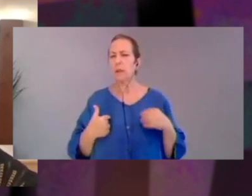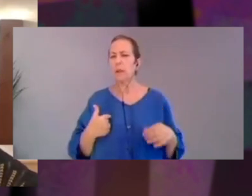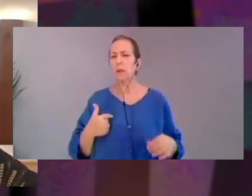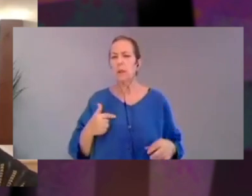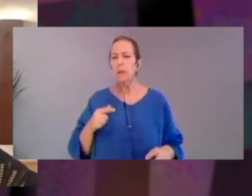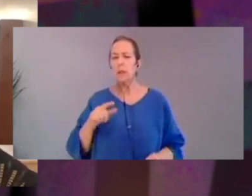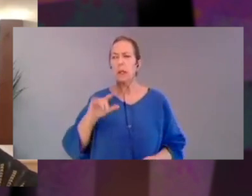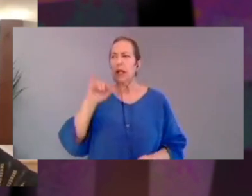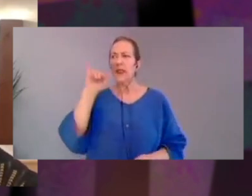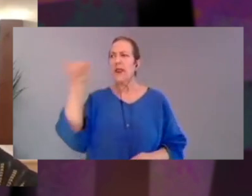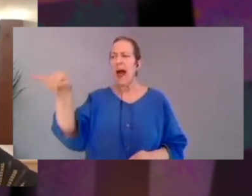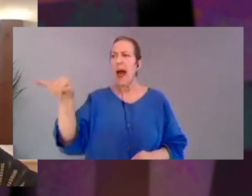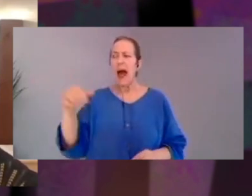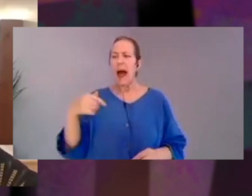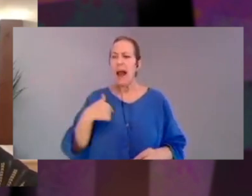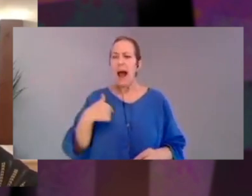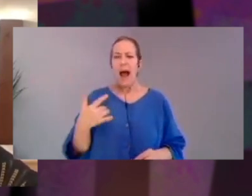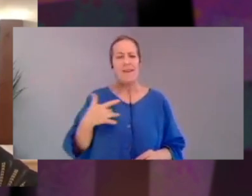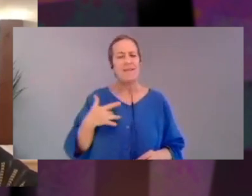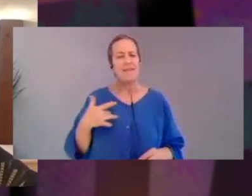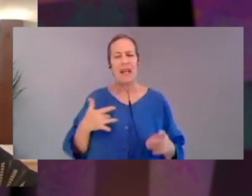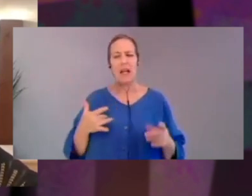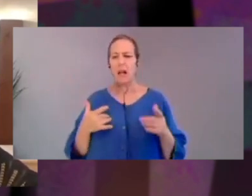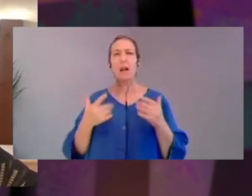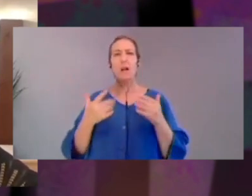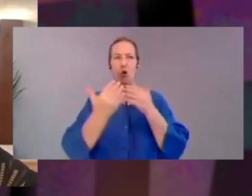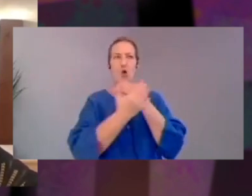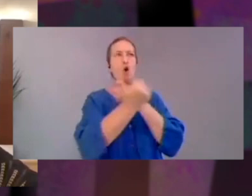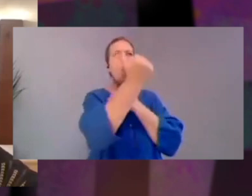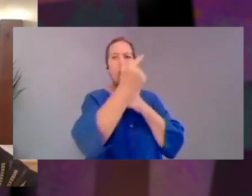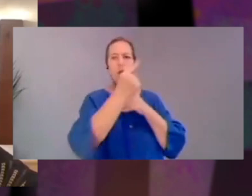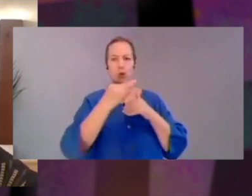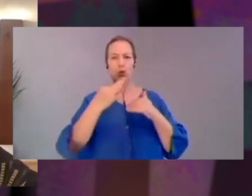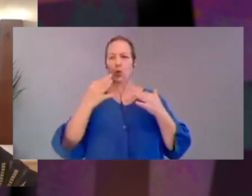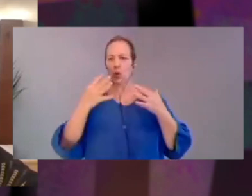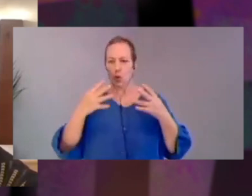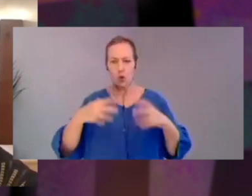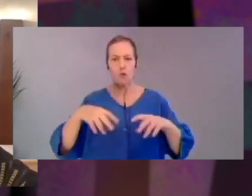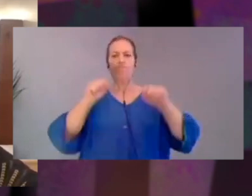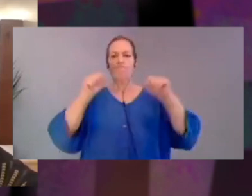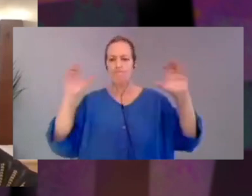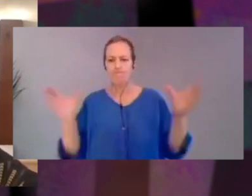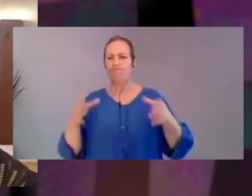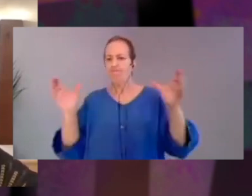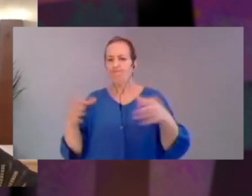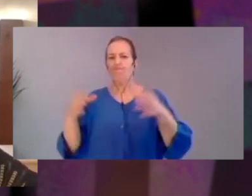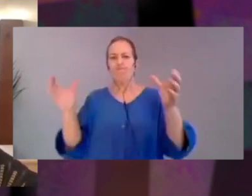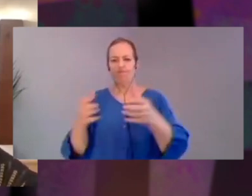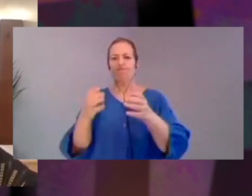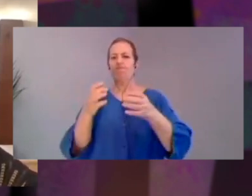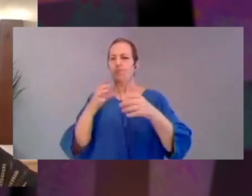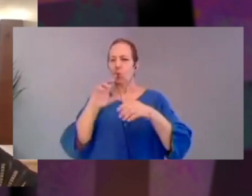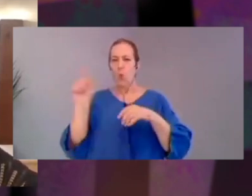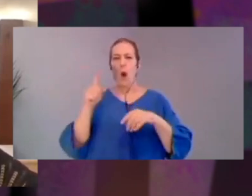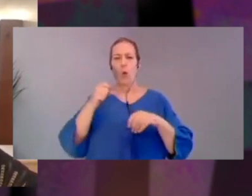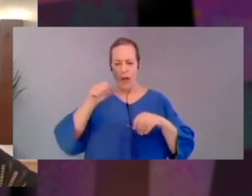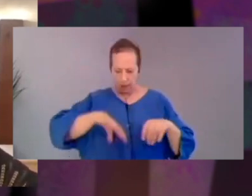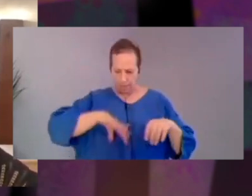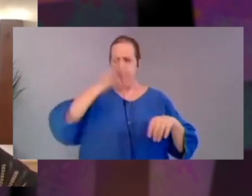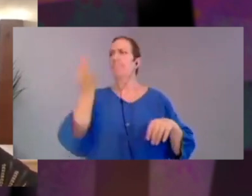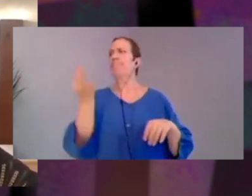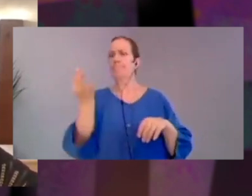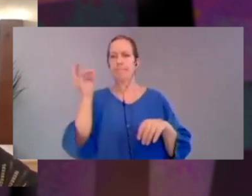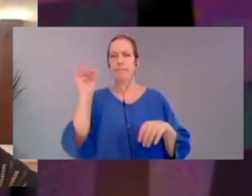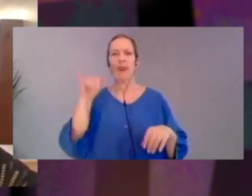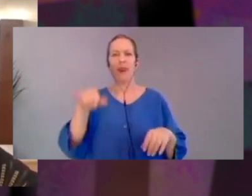I just feel called to cultivate moments where we can bear witness to that within ourselves, where we can